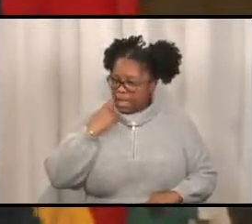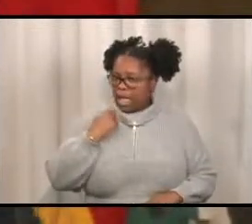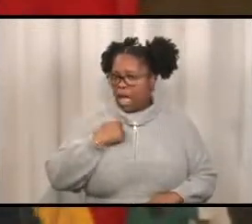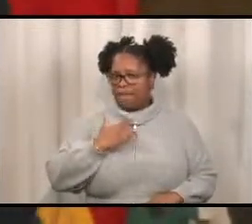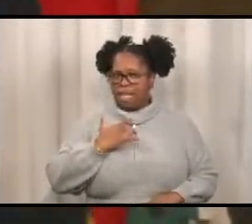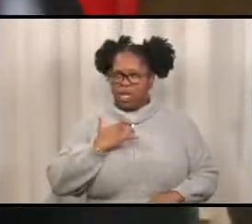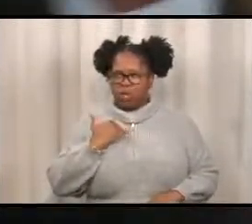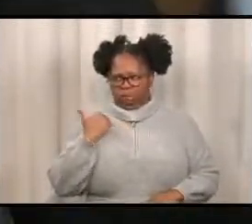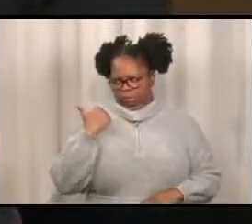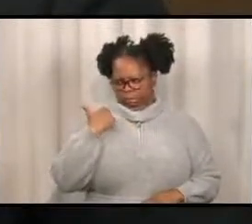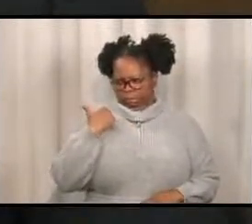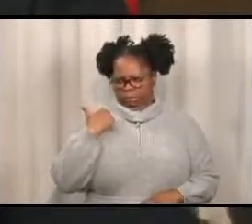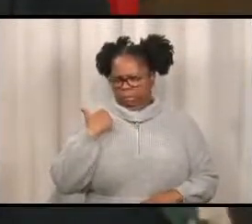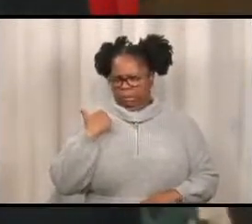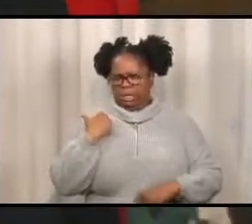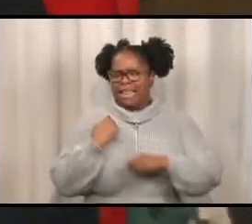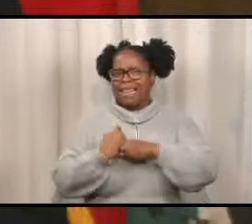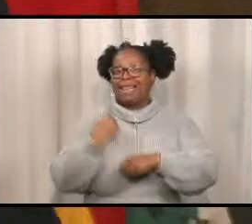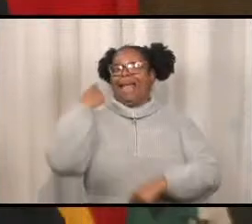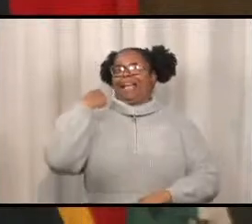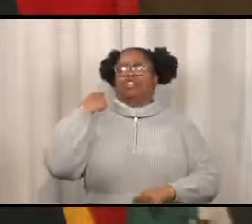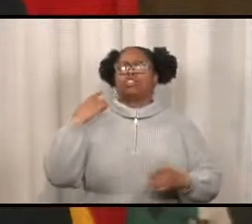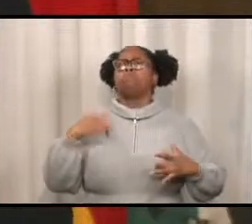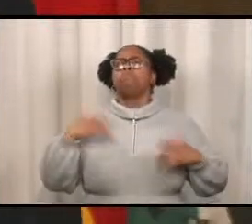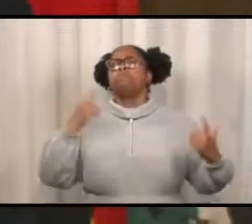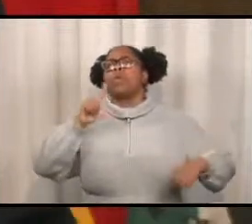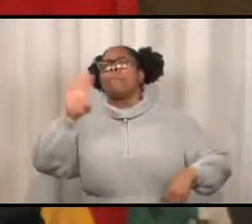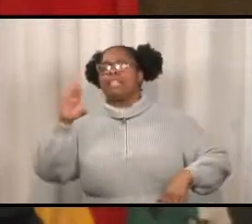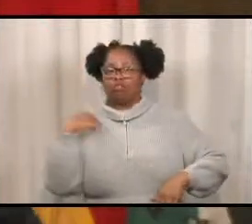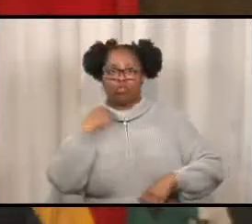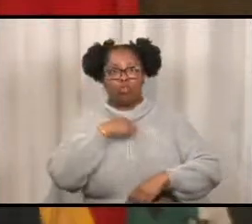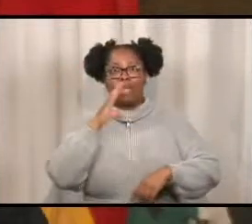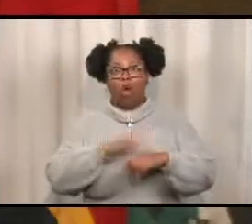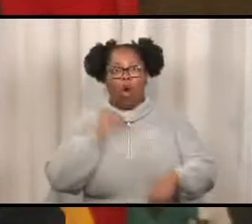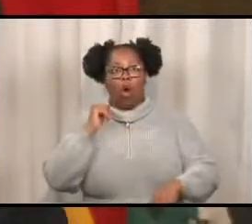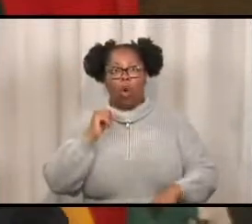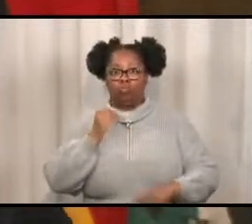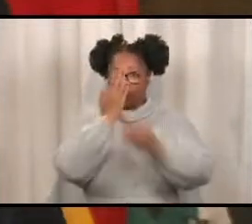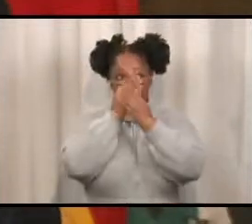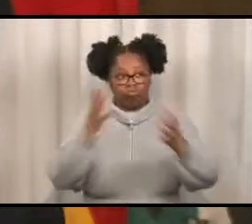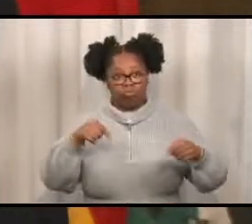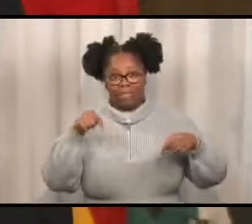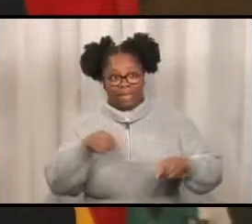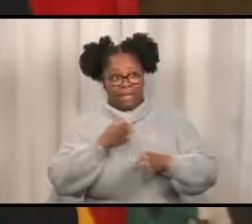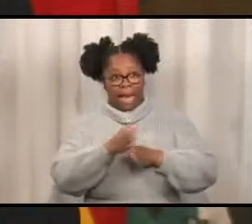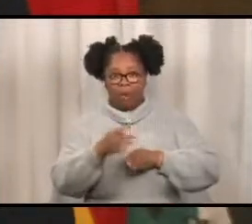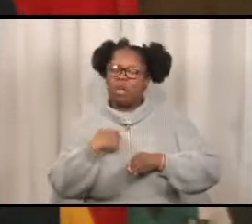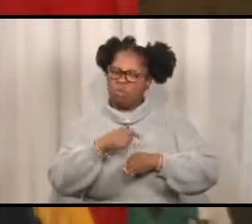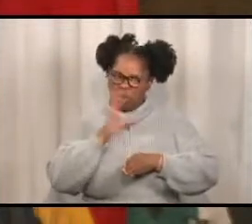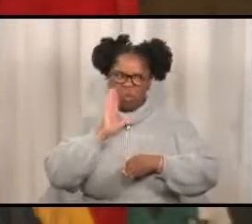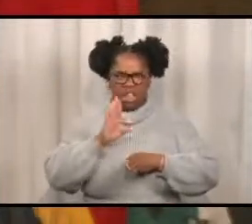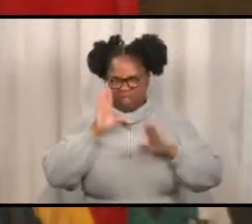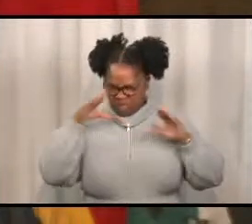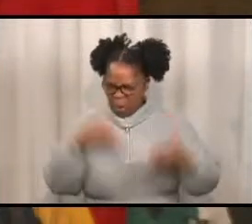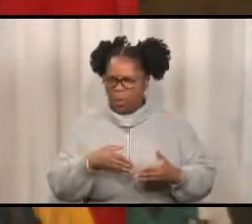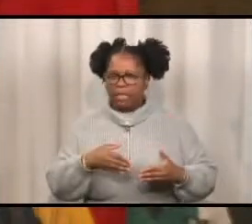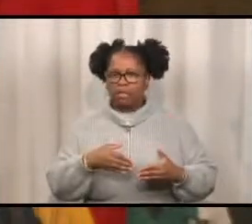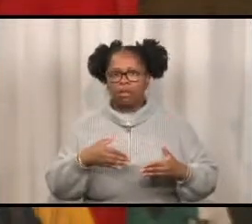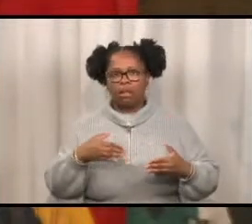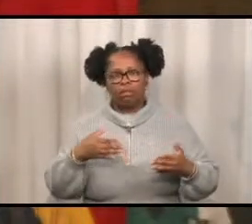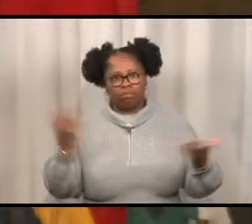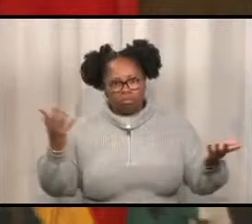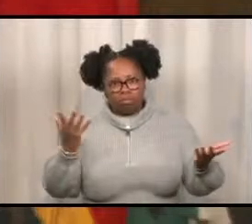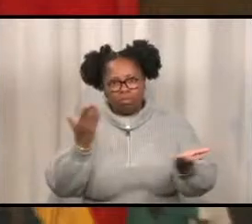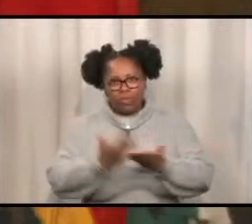not this State of the City, last year's State of the City is when we called out and said, this is an area we're going to place a real focus. And in 1 year, we